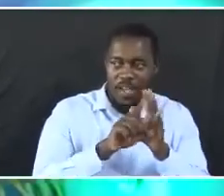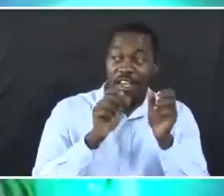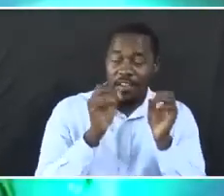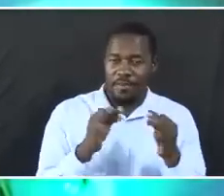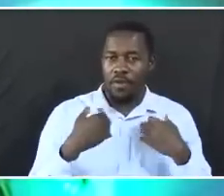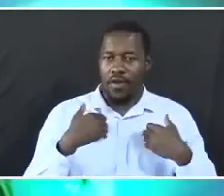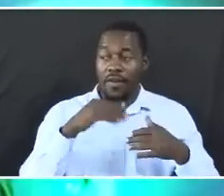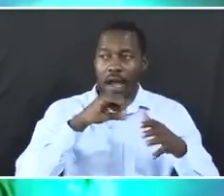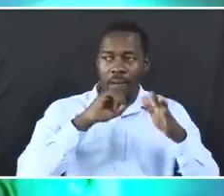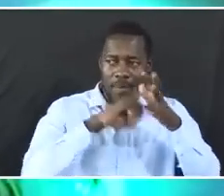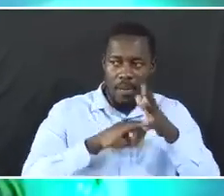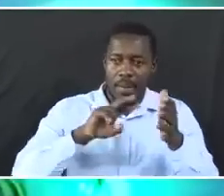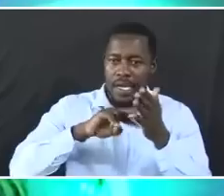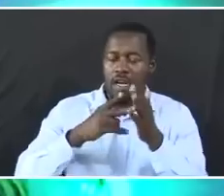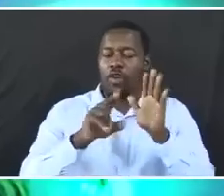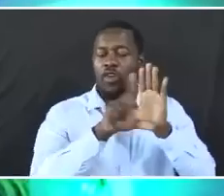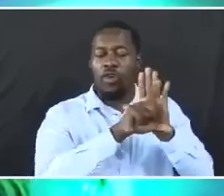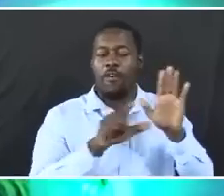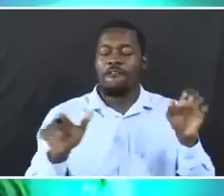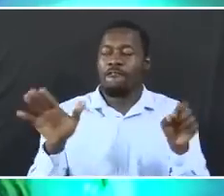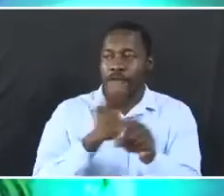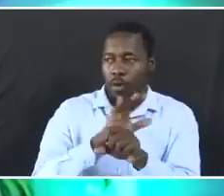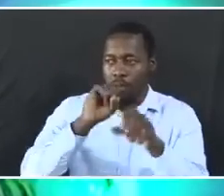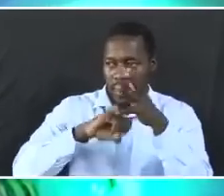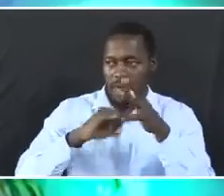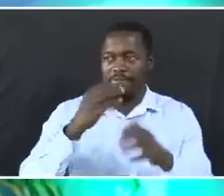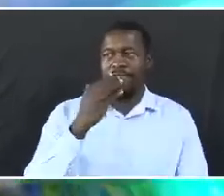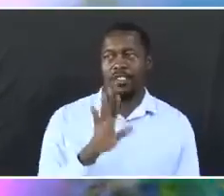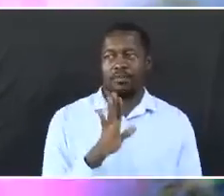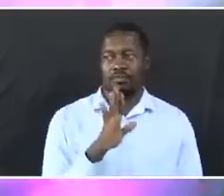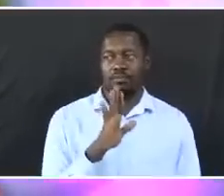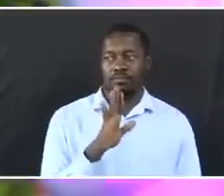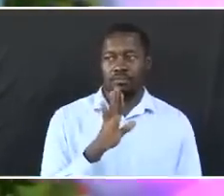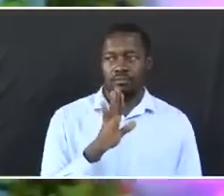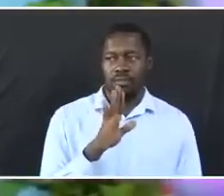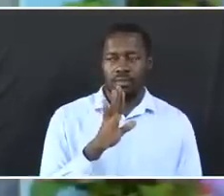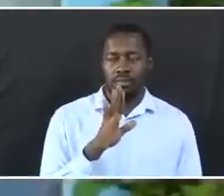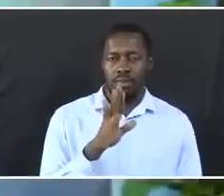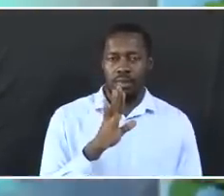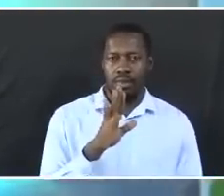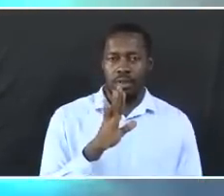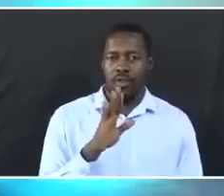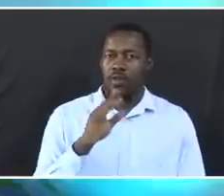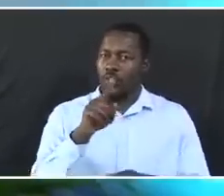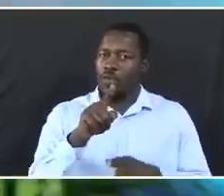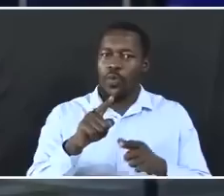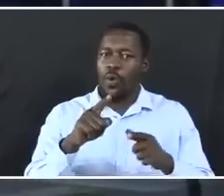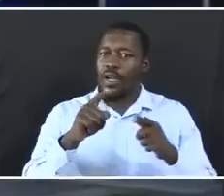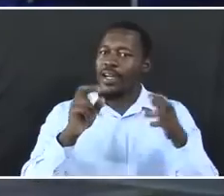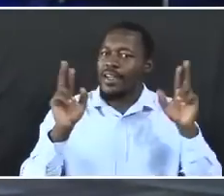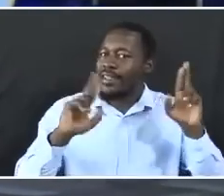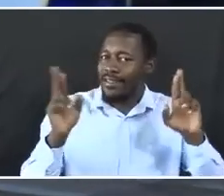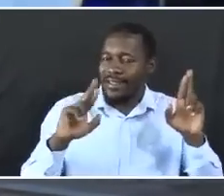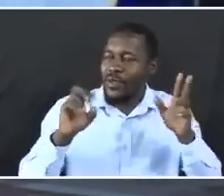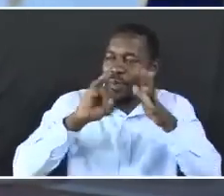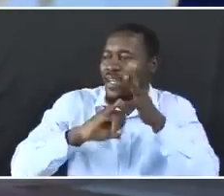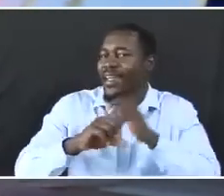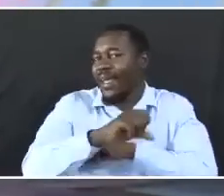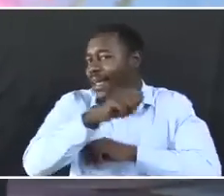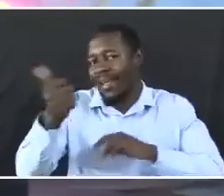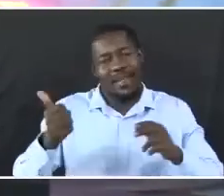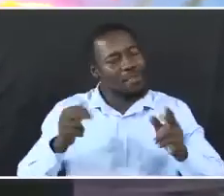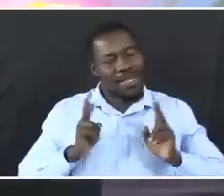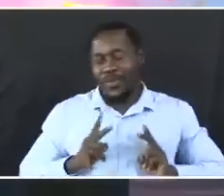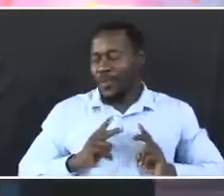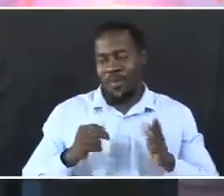she's at liberty to be married to whoever she wishes